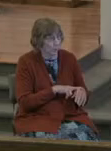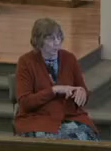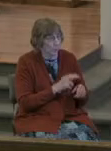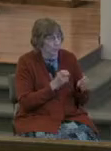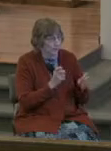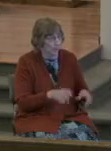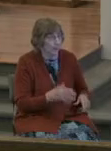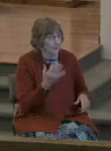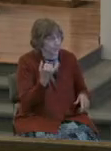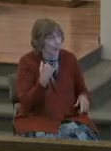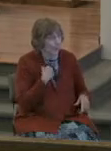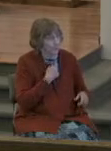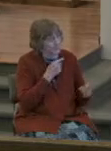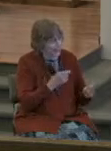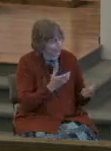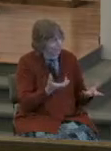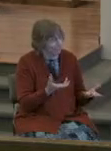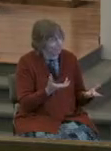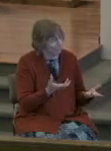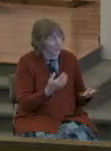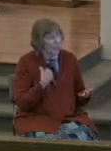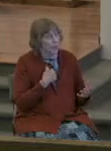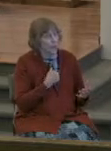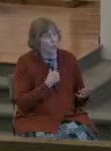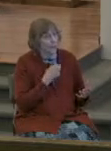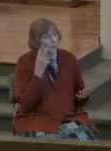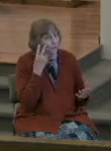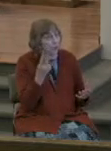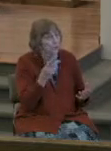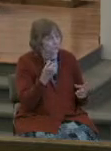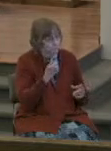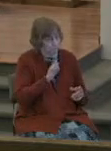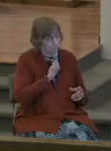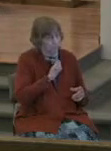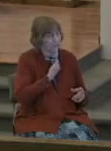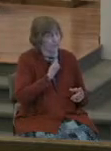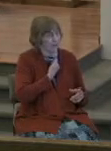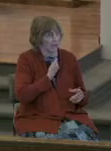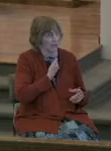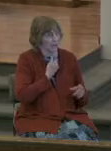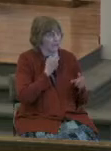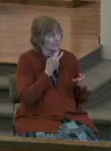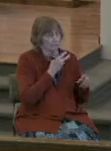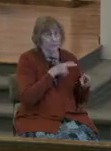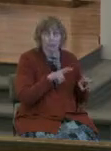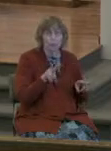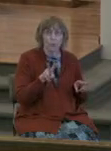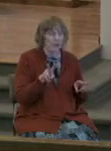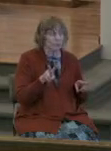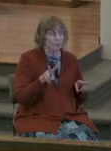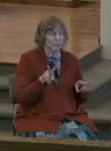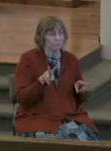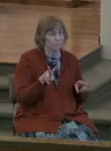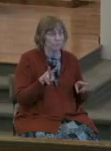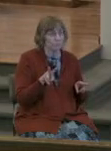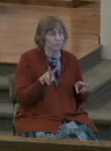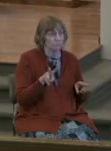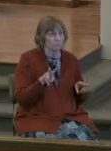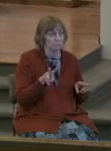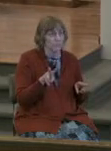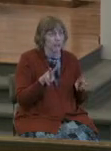we sin. And we look to ourselves instead of looking to God. And a lot of people don't